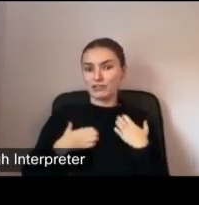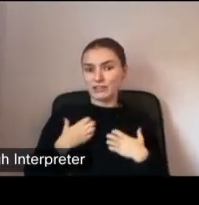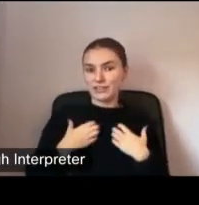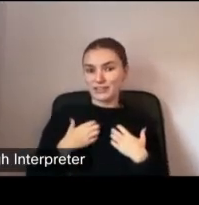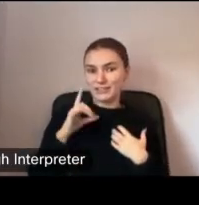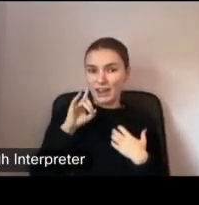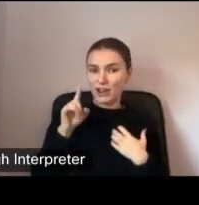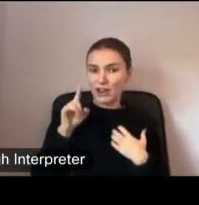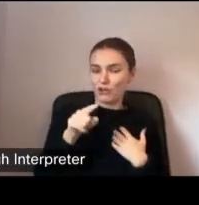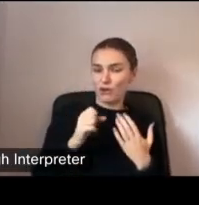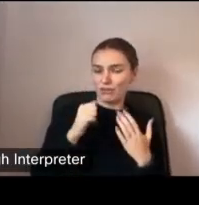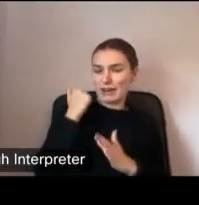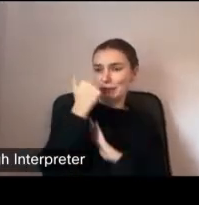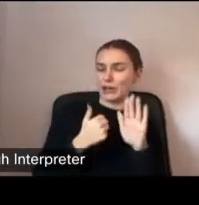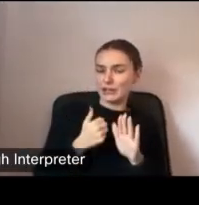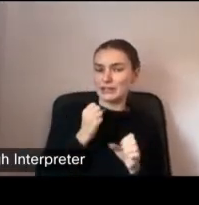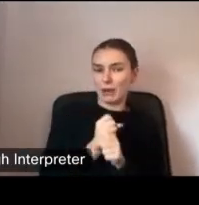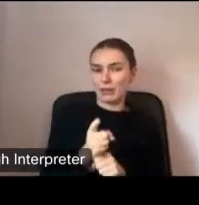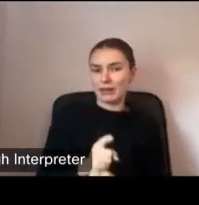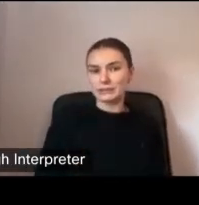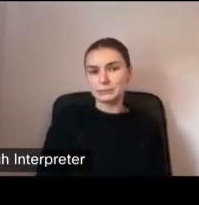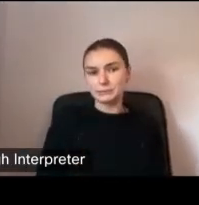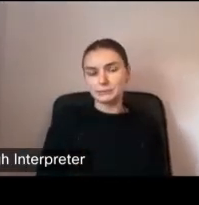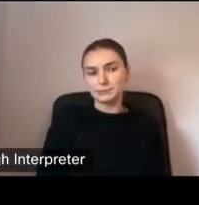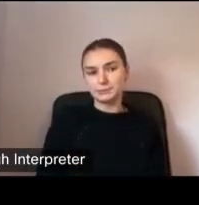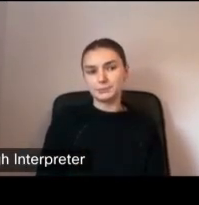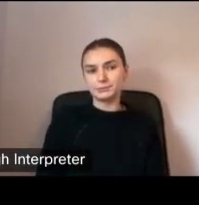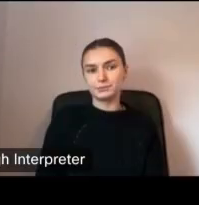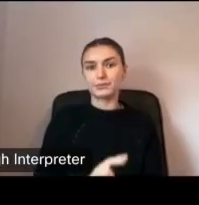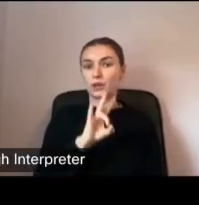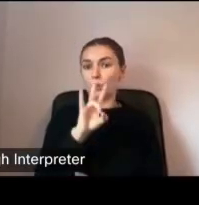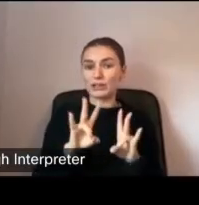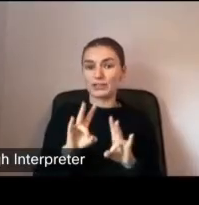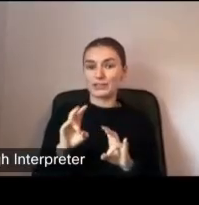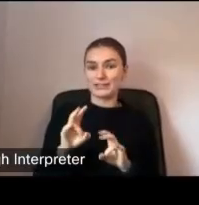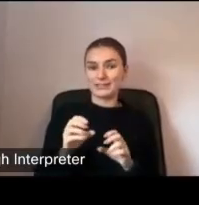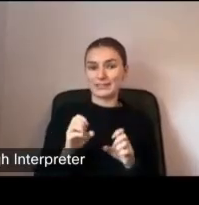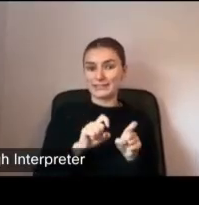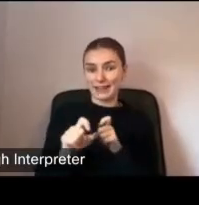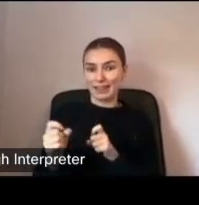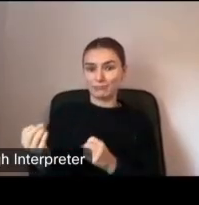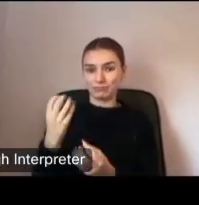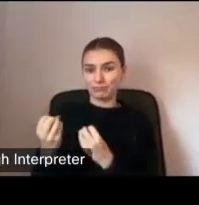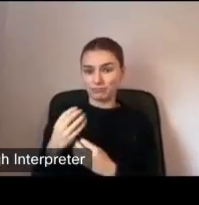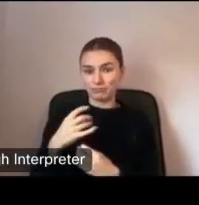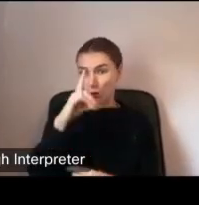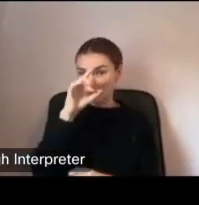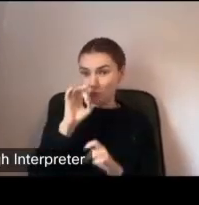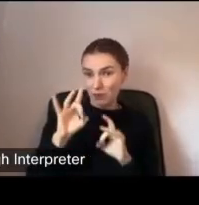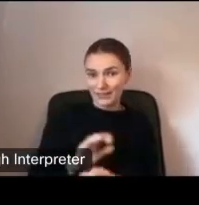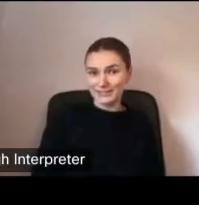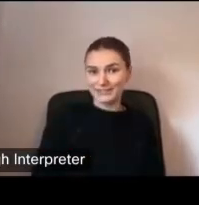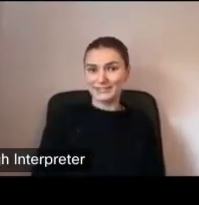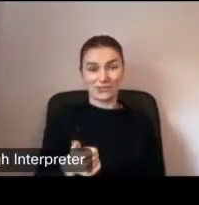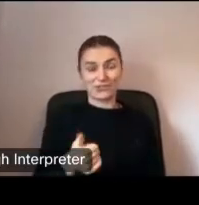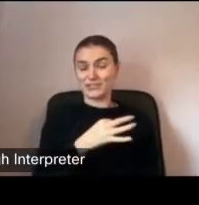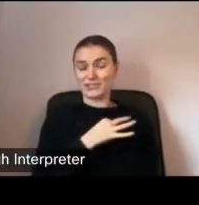your experiences around that. The questions are still coming in, Austin. I hope that's okay. No problems. Go ahead.